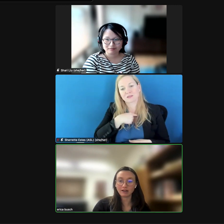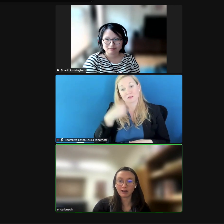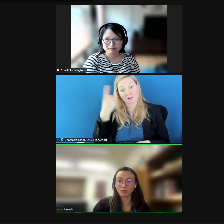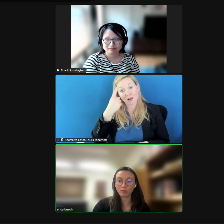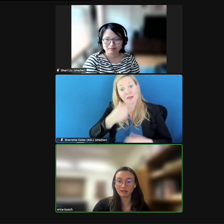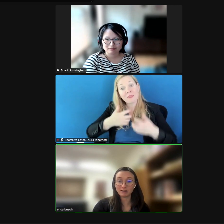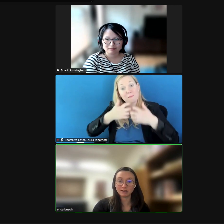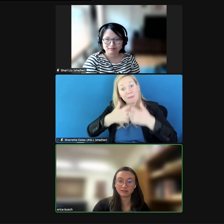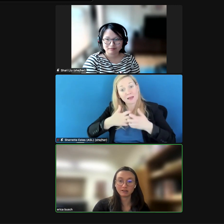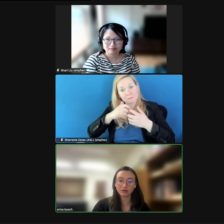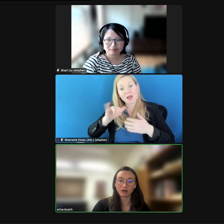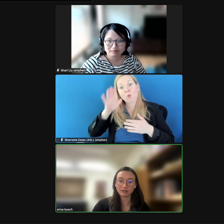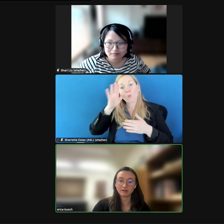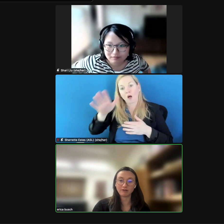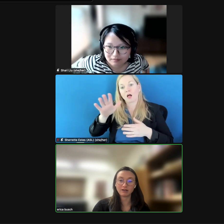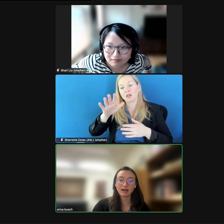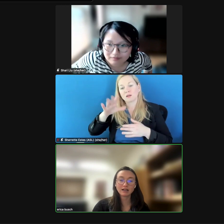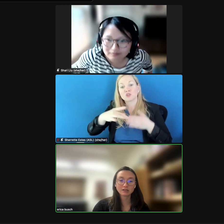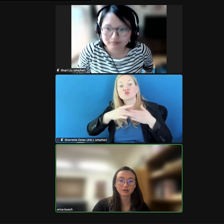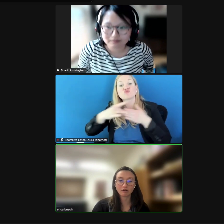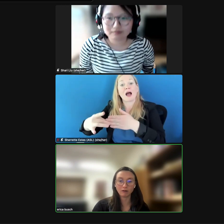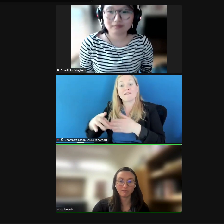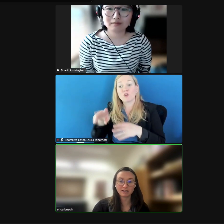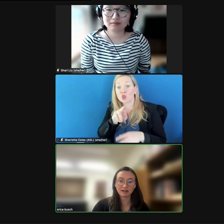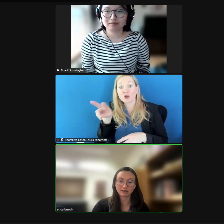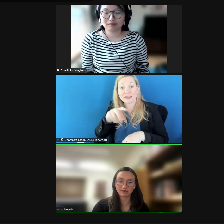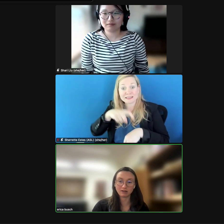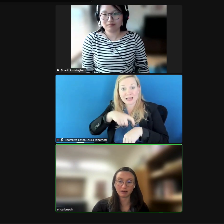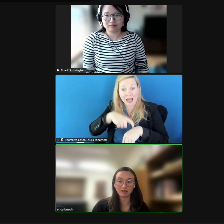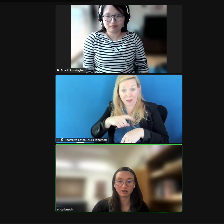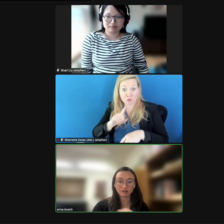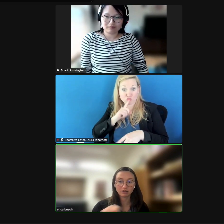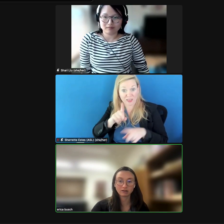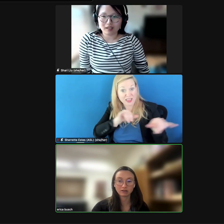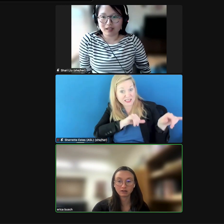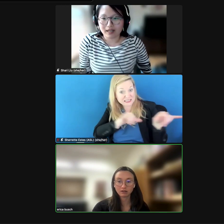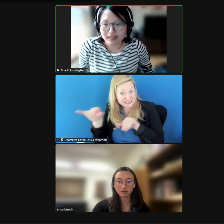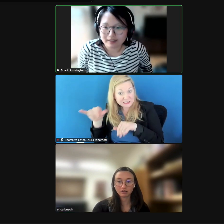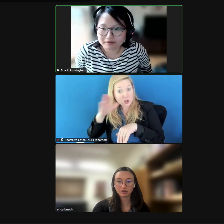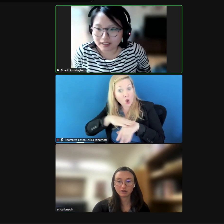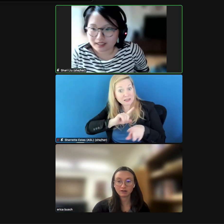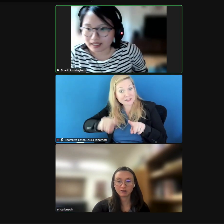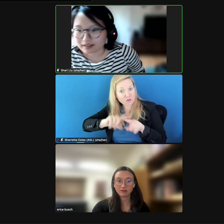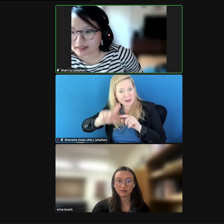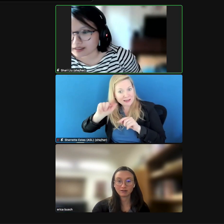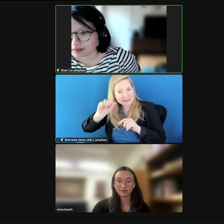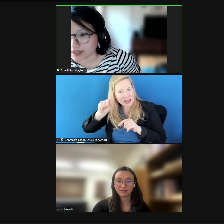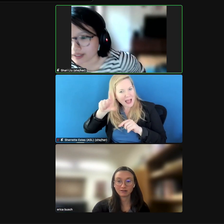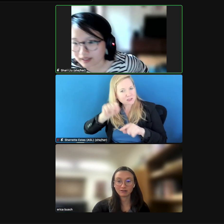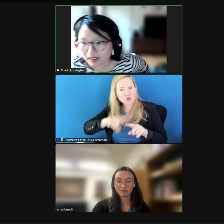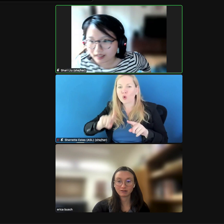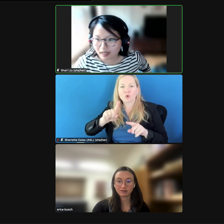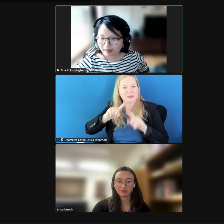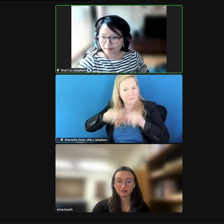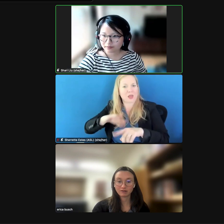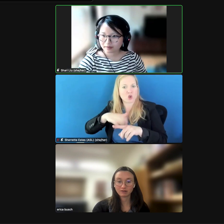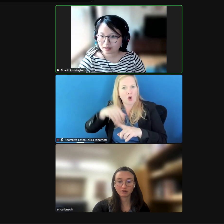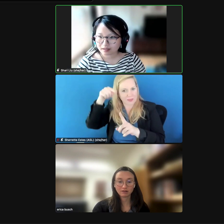driving looking time will be consistent across different tasks, or will it be task dependent? I really doubt it's going to be,